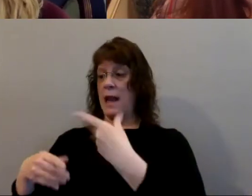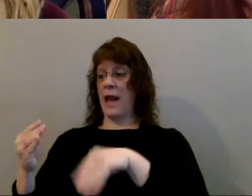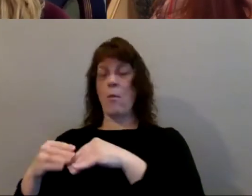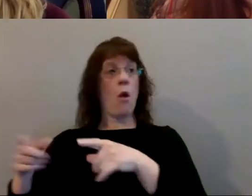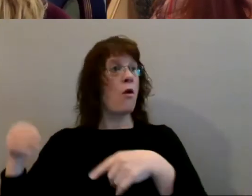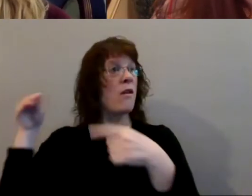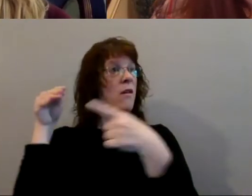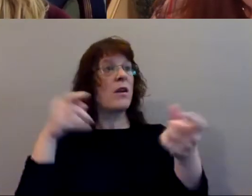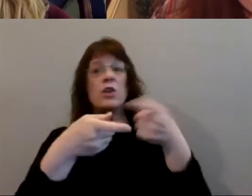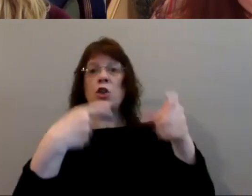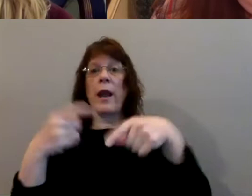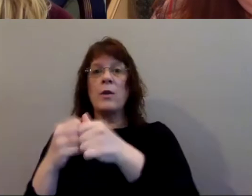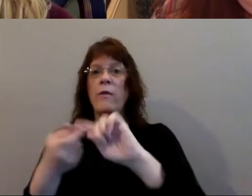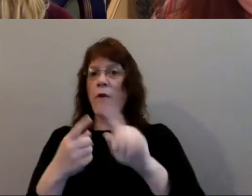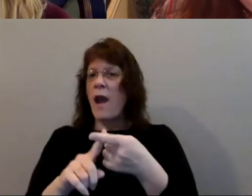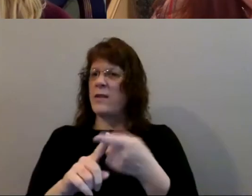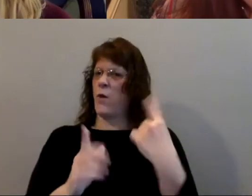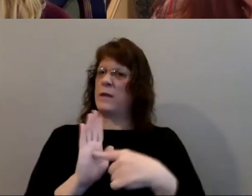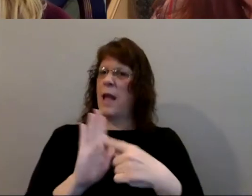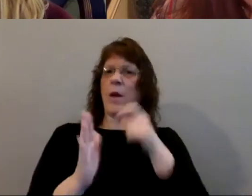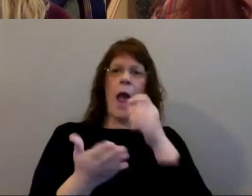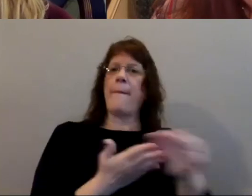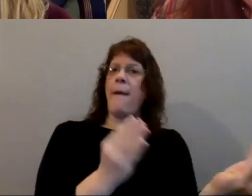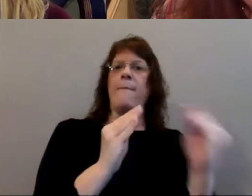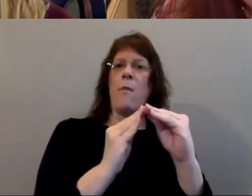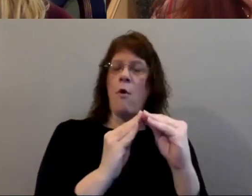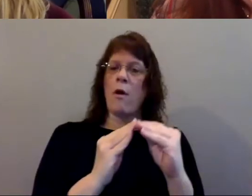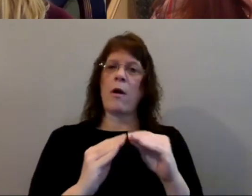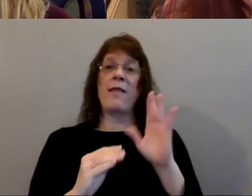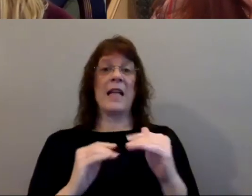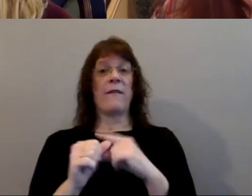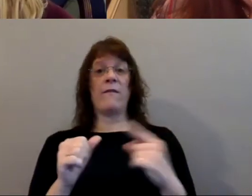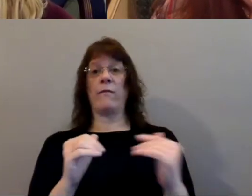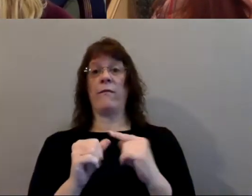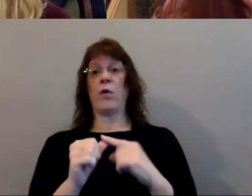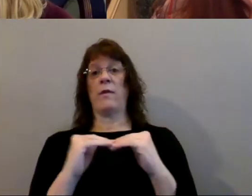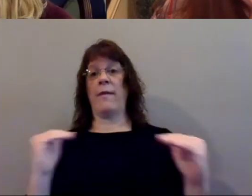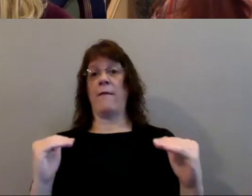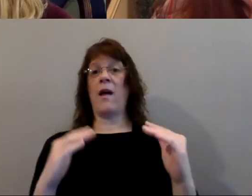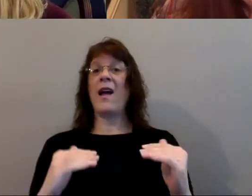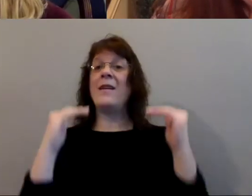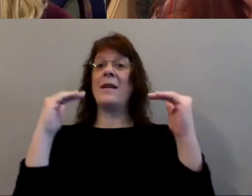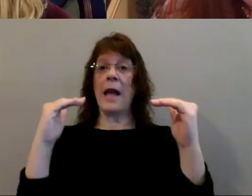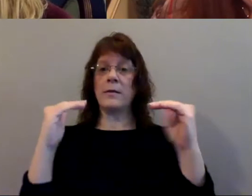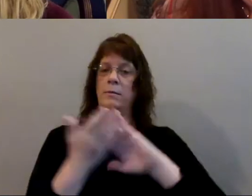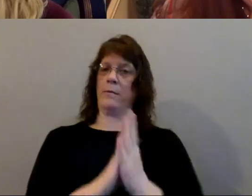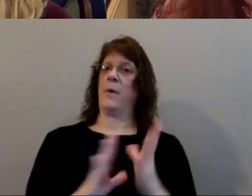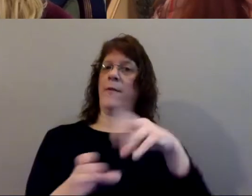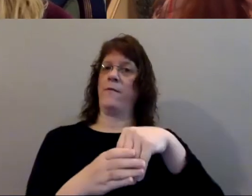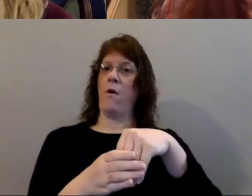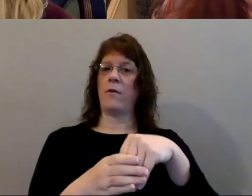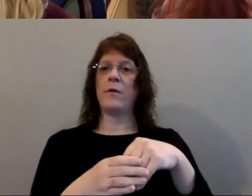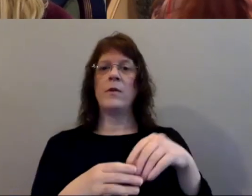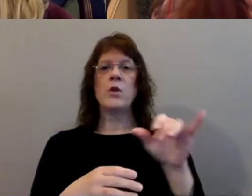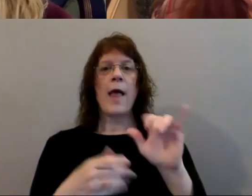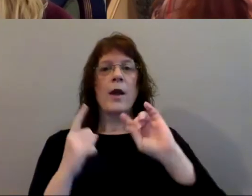for example. So that's the first level. But then I think the next step up is getting involved. So like going